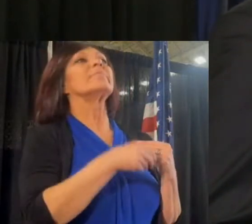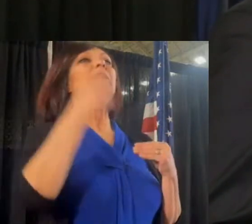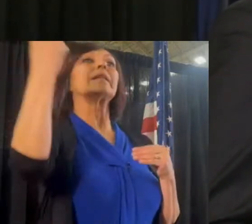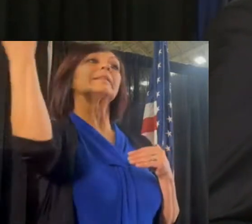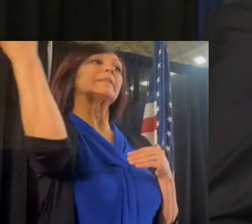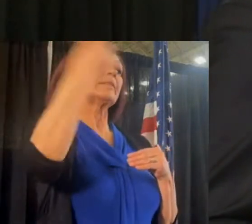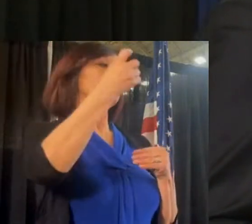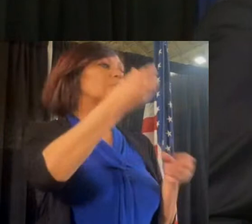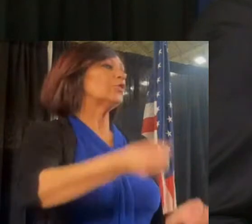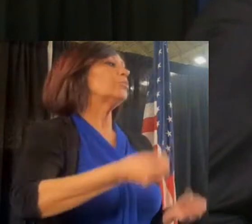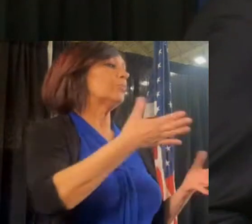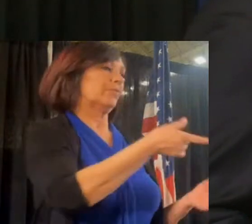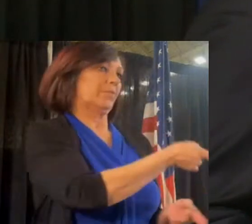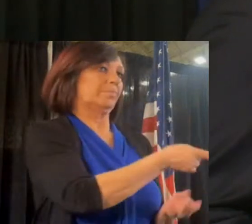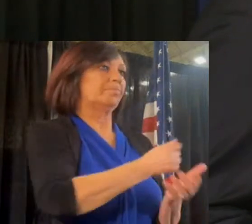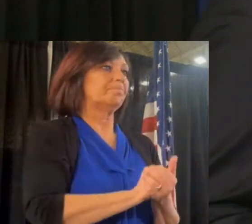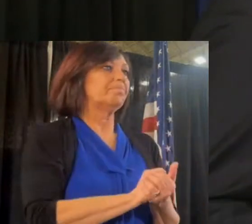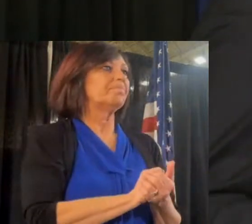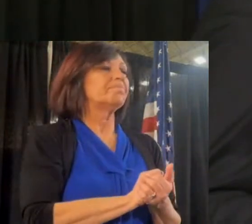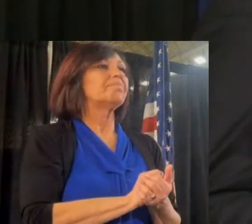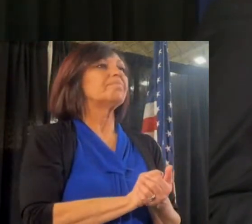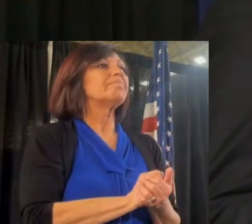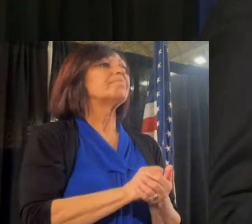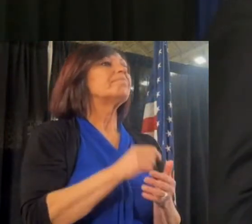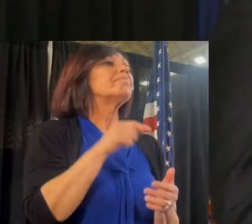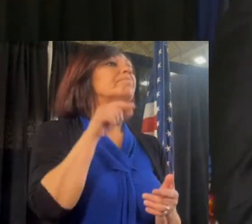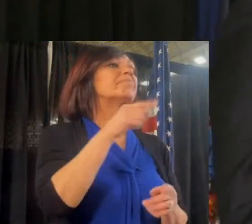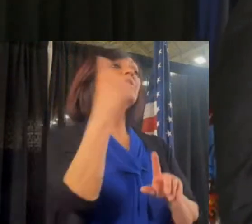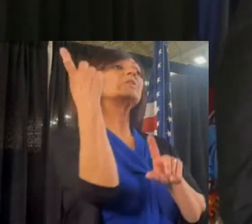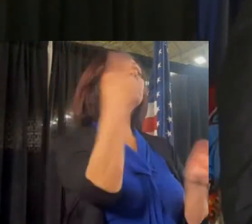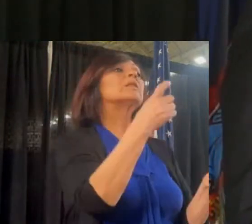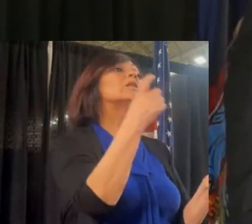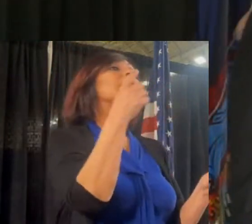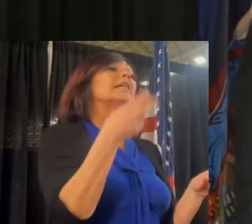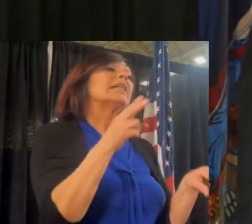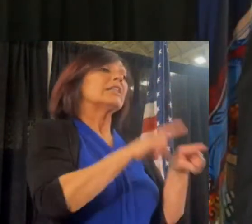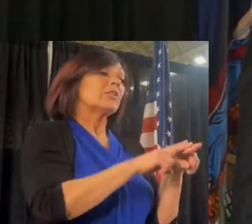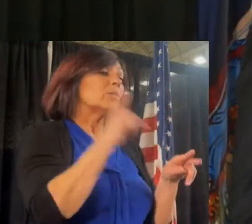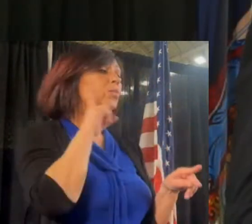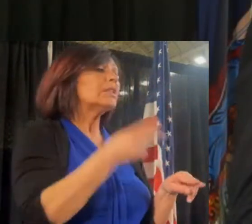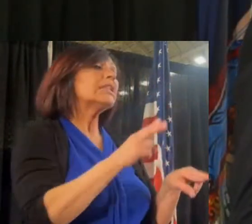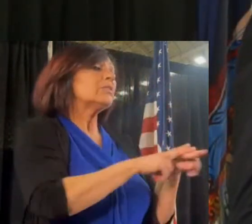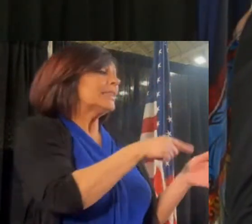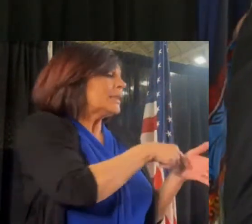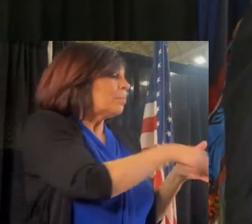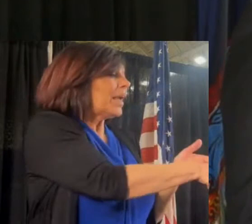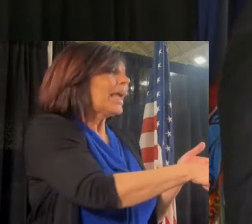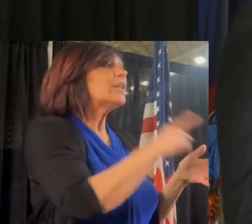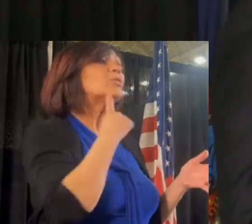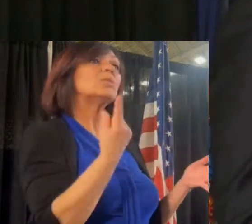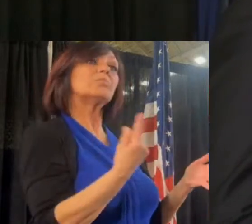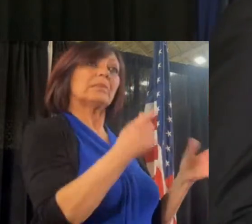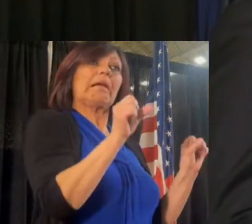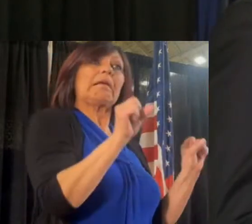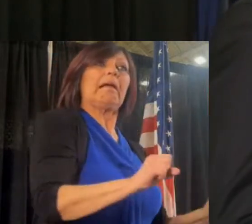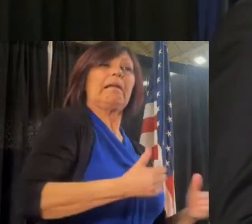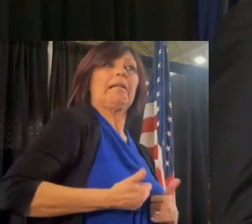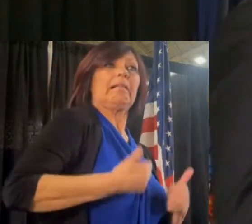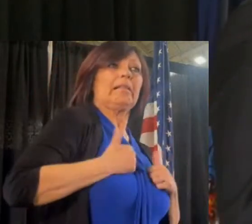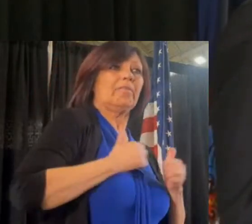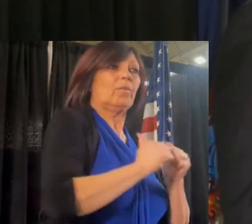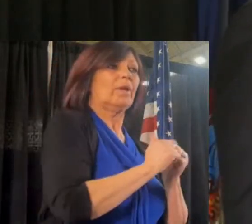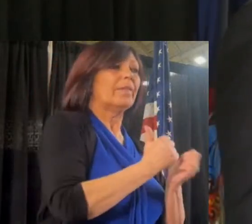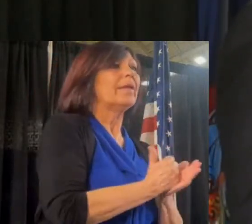provide child care providers. Increasing our subsidy would increase the pay for child care workers to a livable wage and help